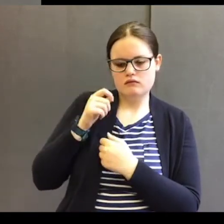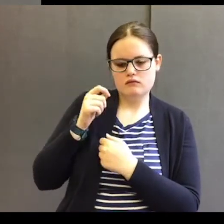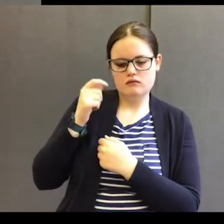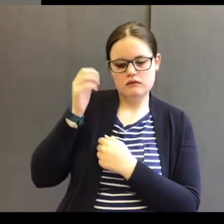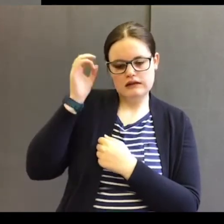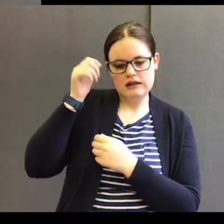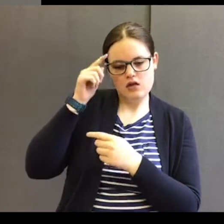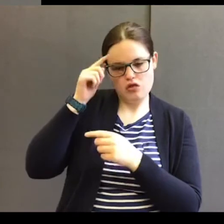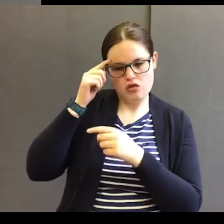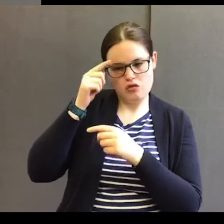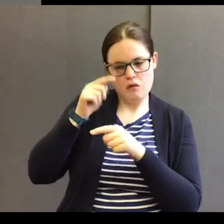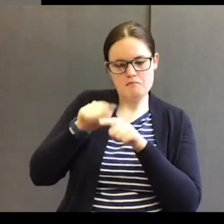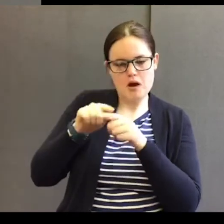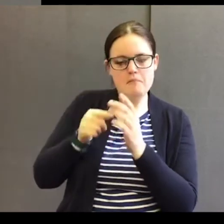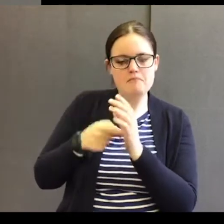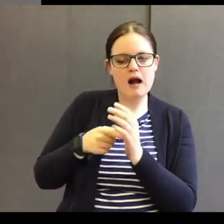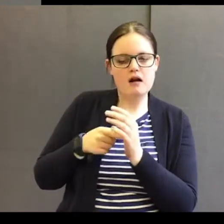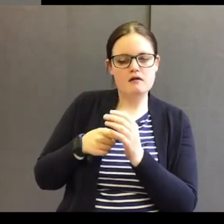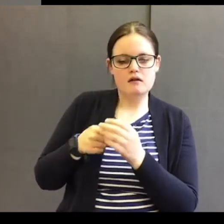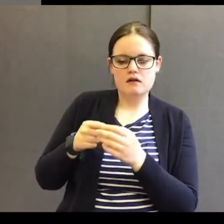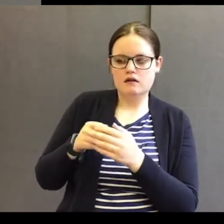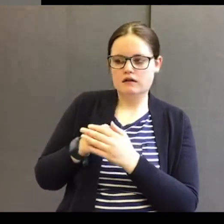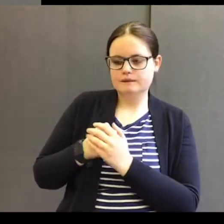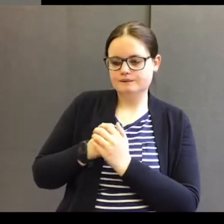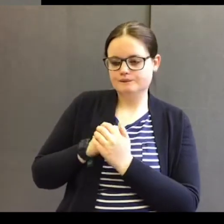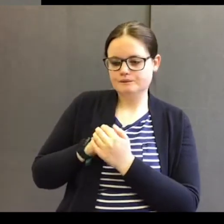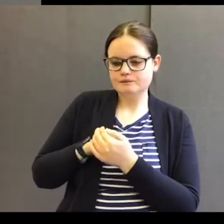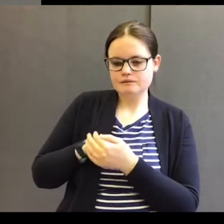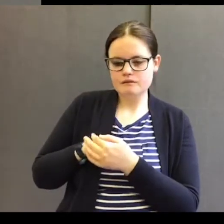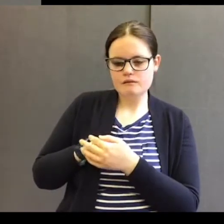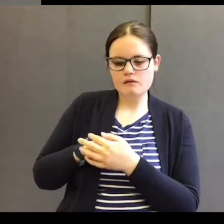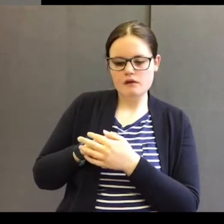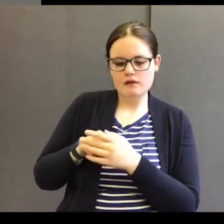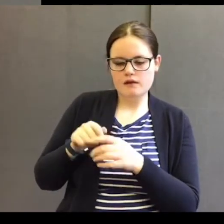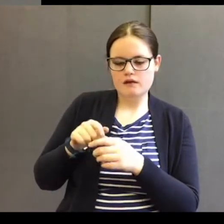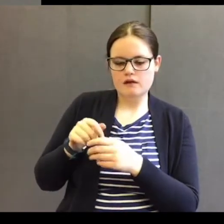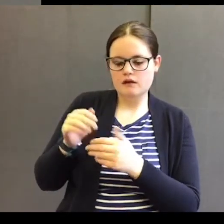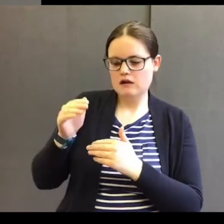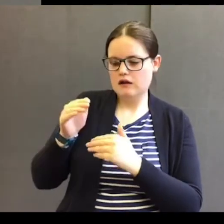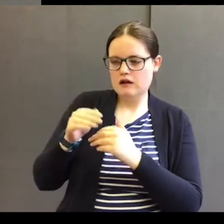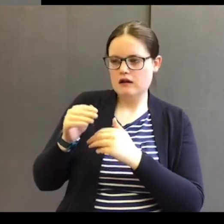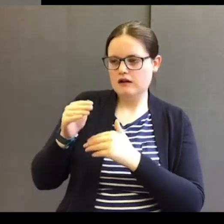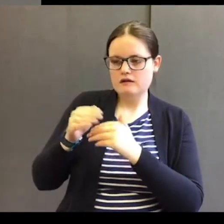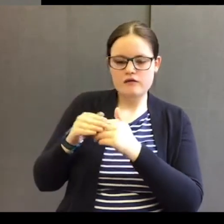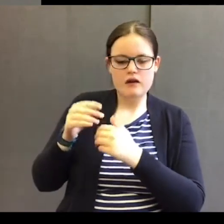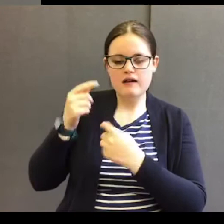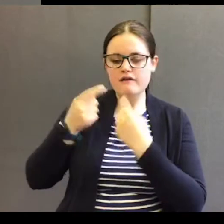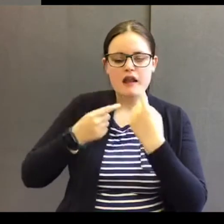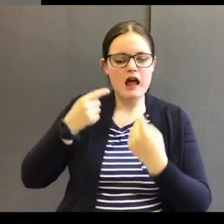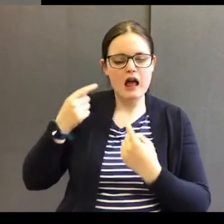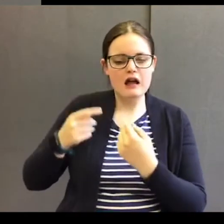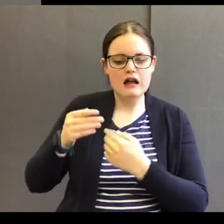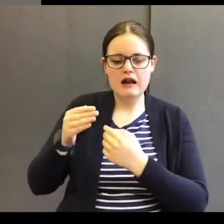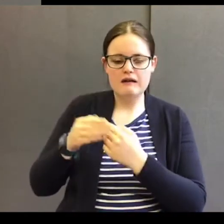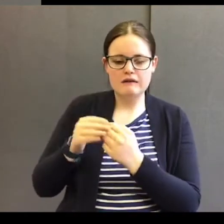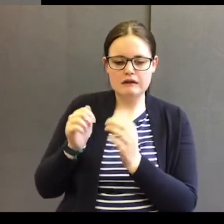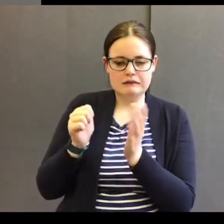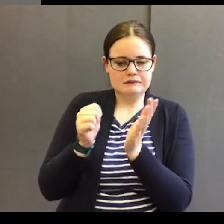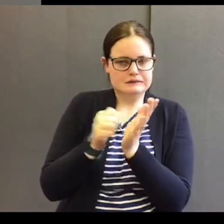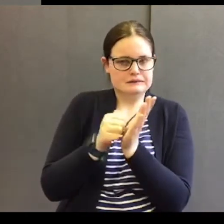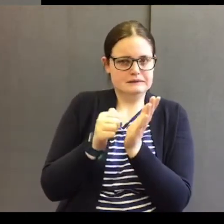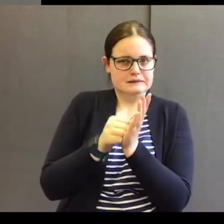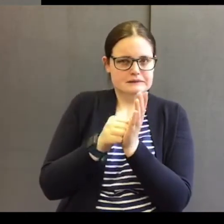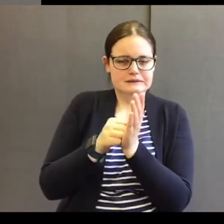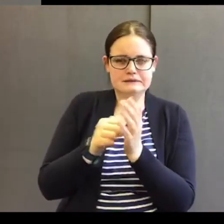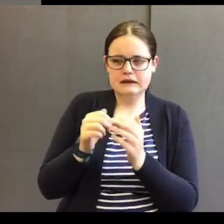the Sadducees thought most about. The secular humanism that's full of lies, full